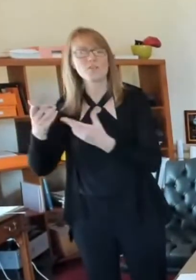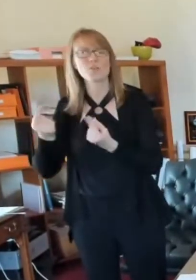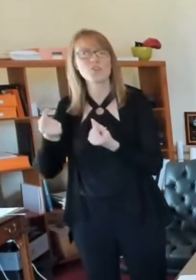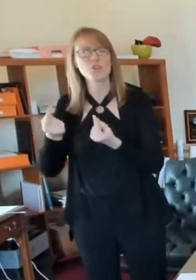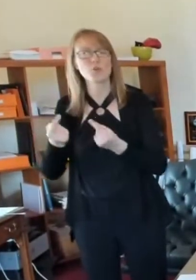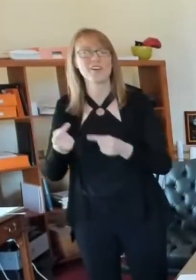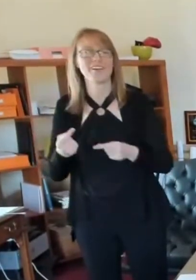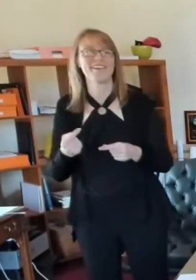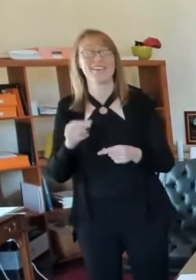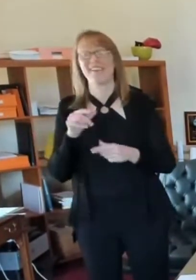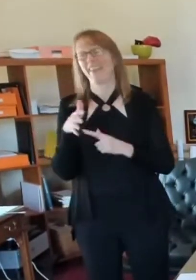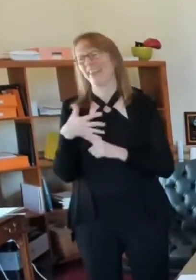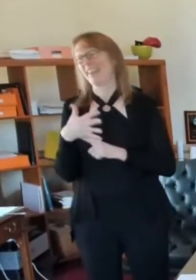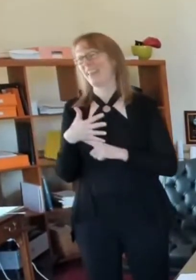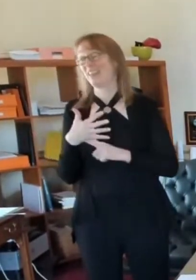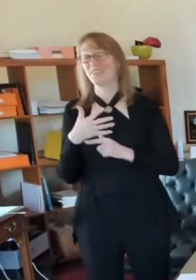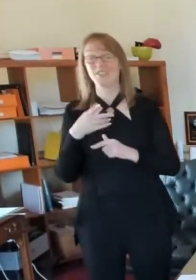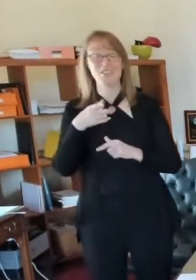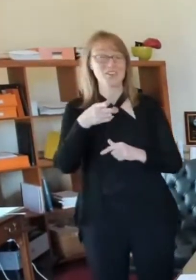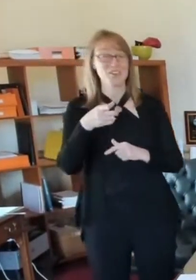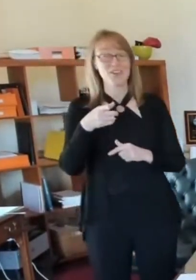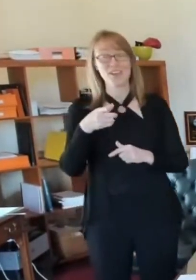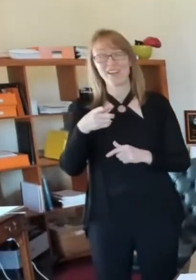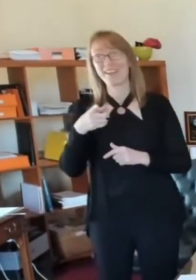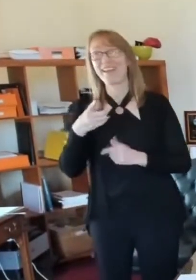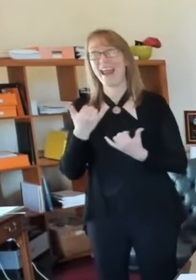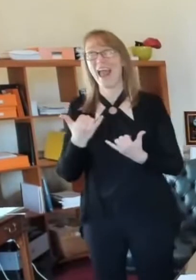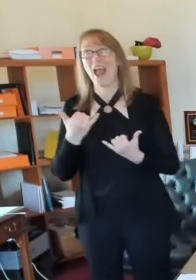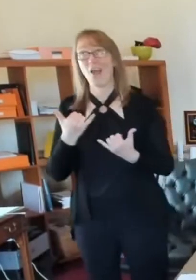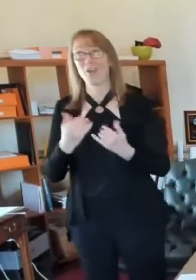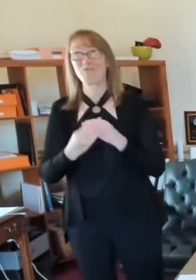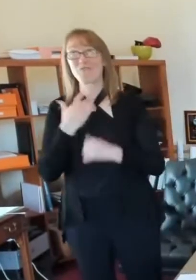my alderman days when I would answer these leaf questions. So,